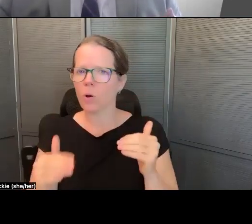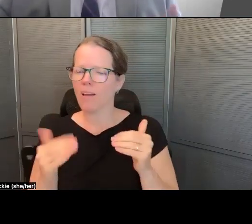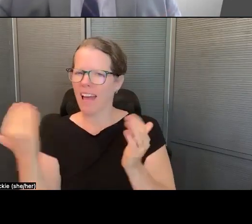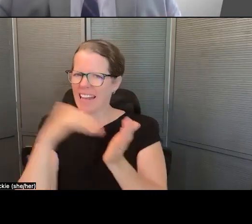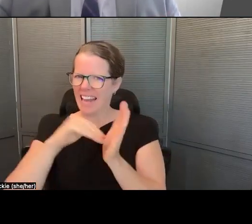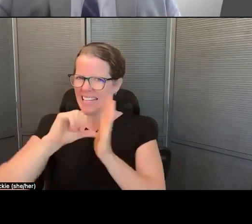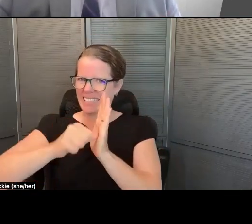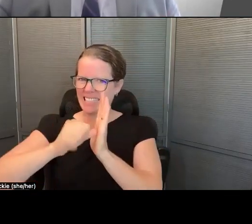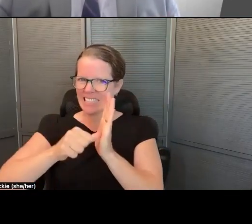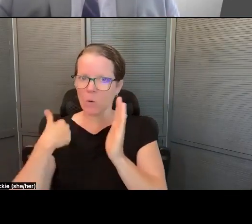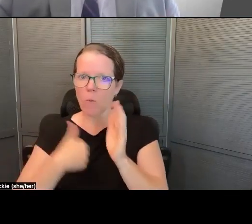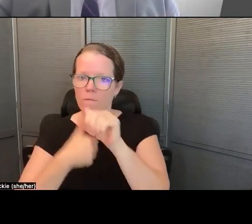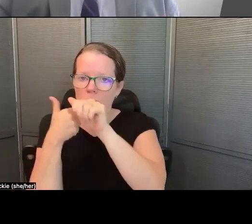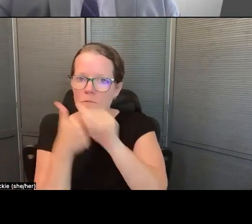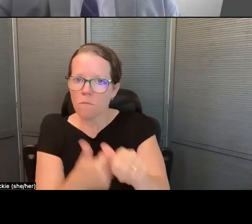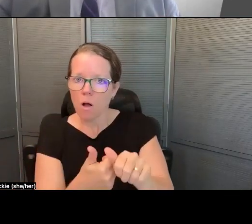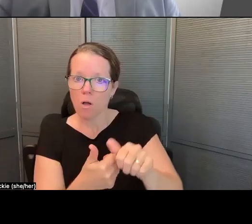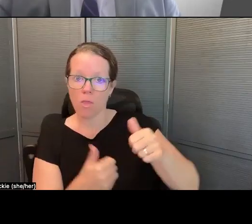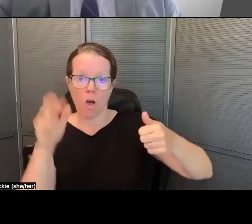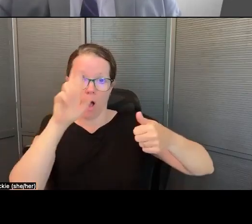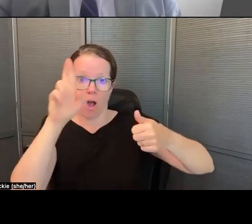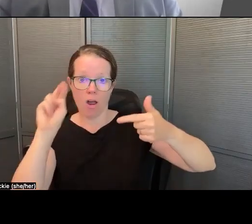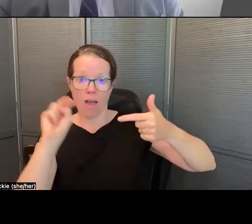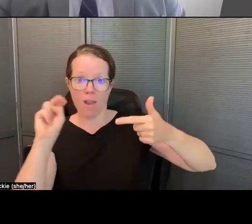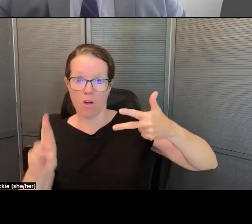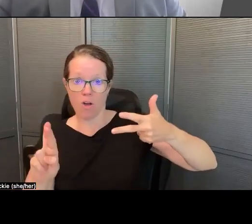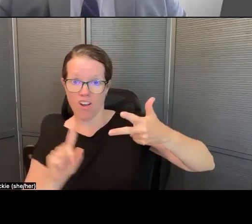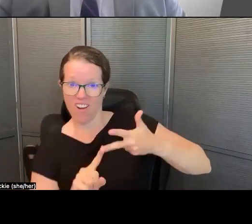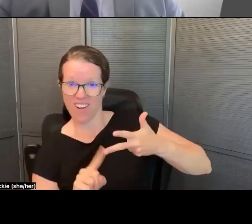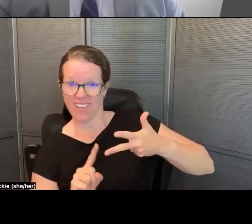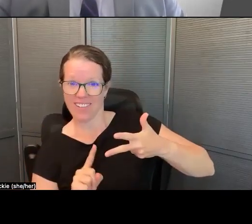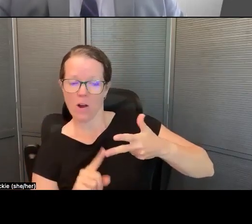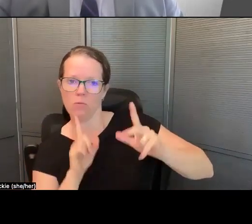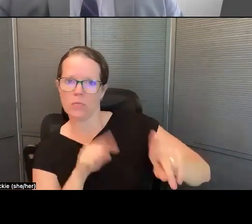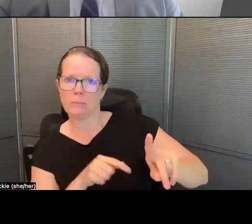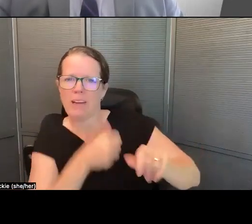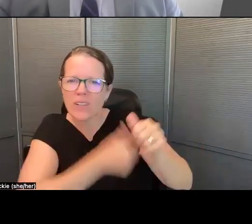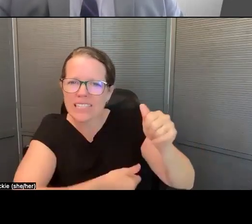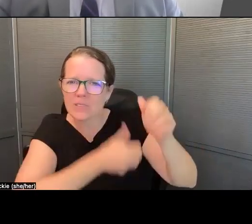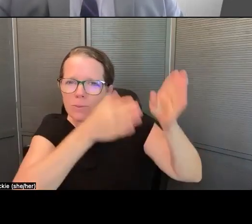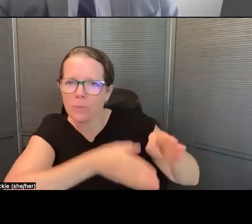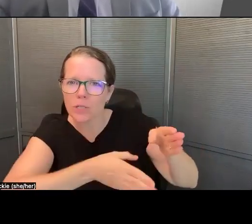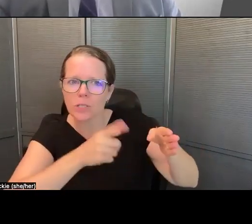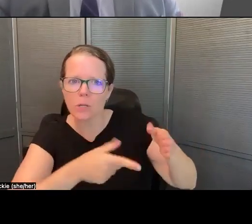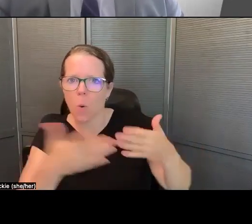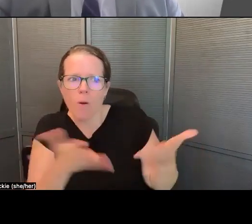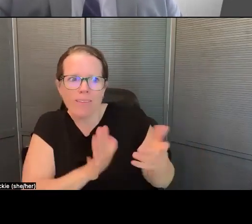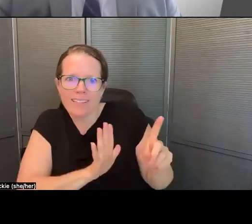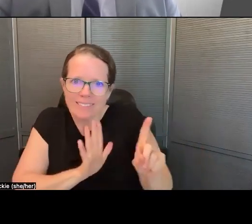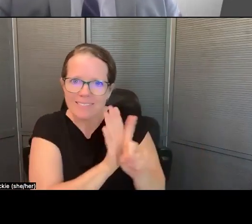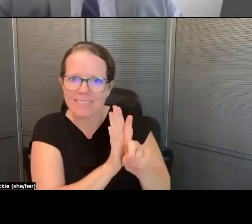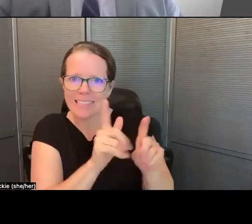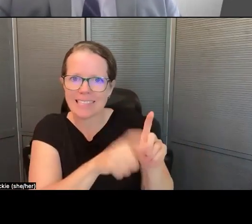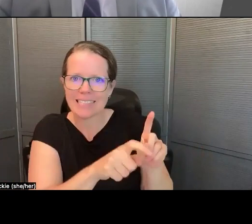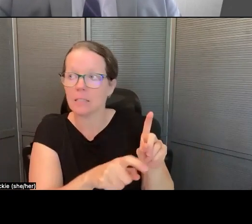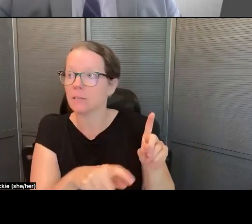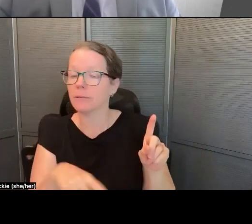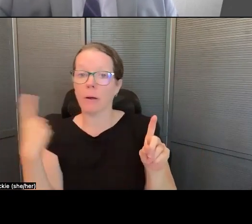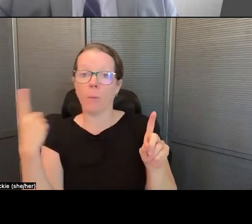doing this under the responsivity principle, meaning that any need that a person, as I mentioned before, whether